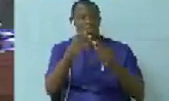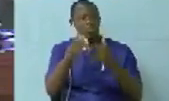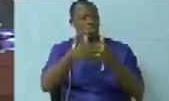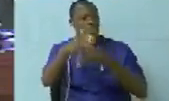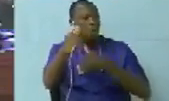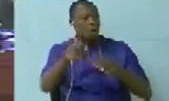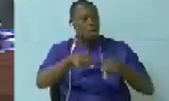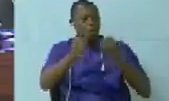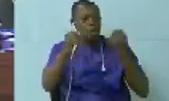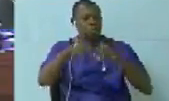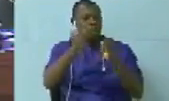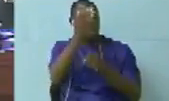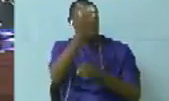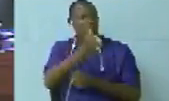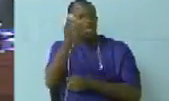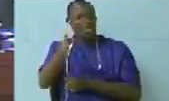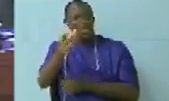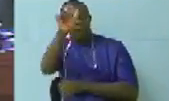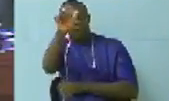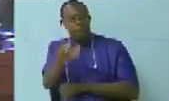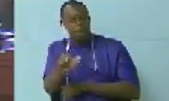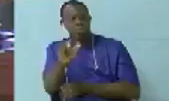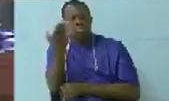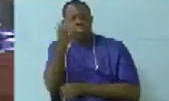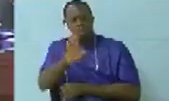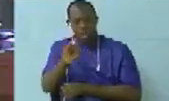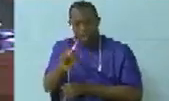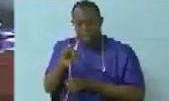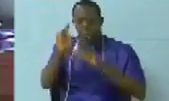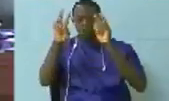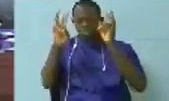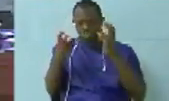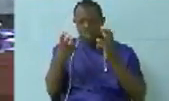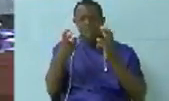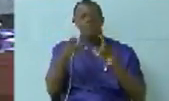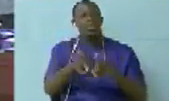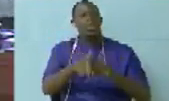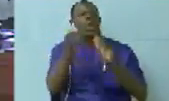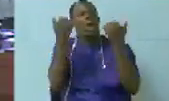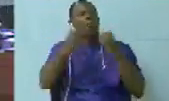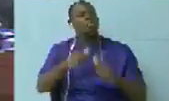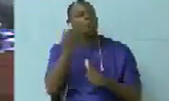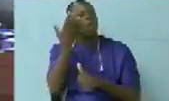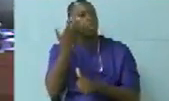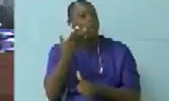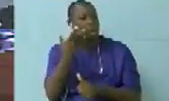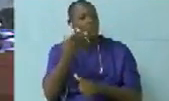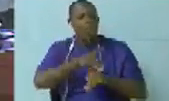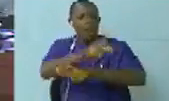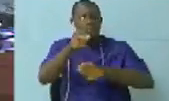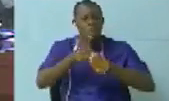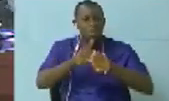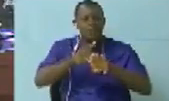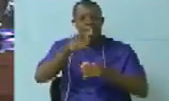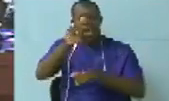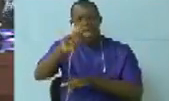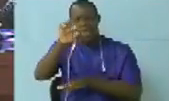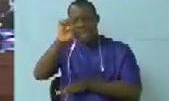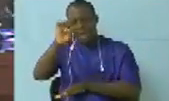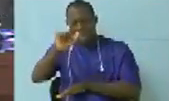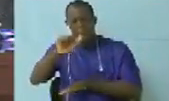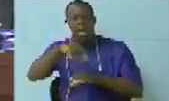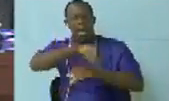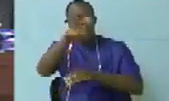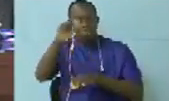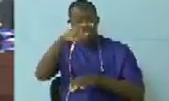violations, or most of the right violations emanating from that theme, took place at the NIA with the involvement of NIA officers.